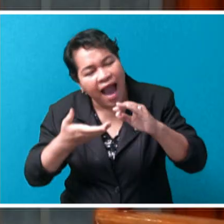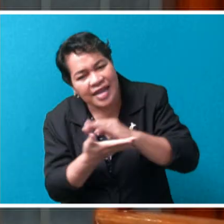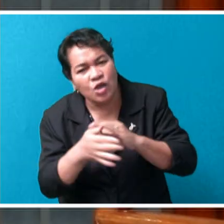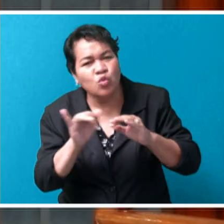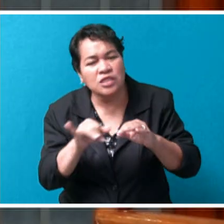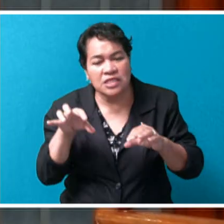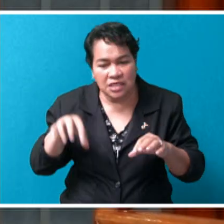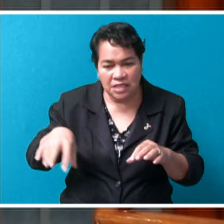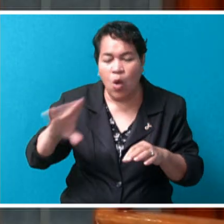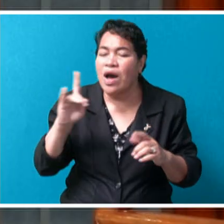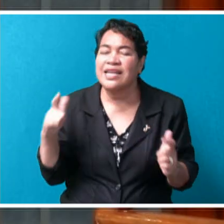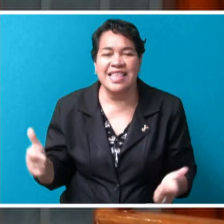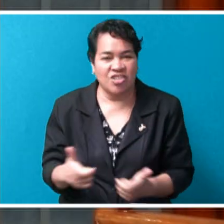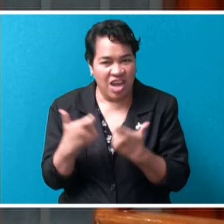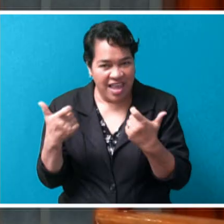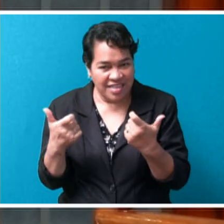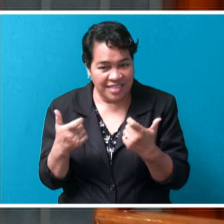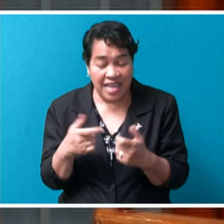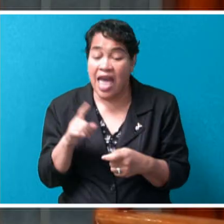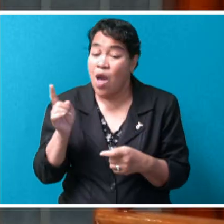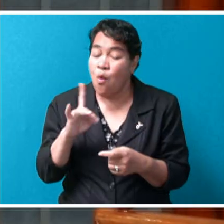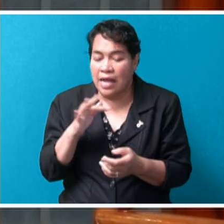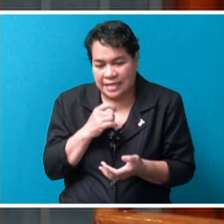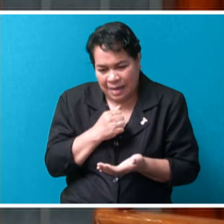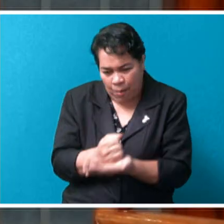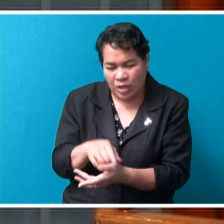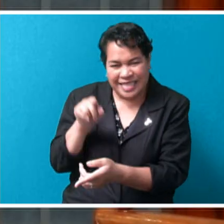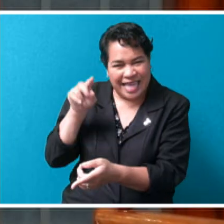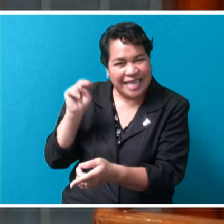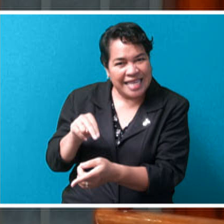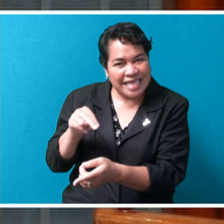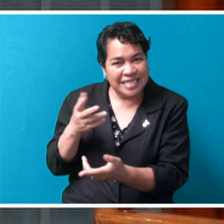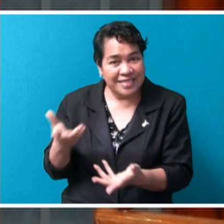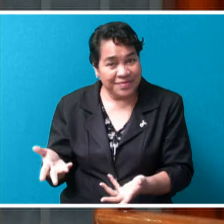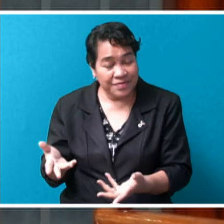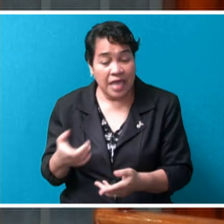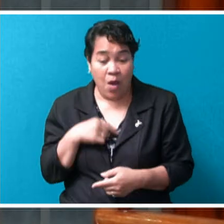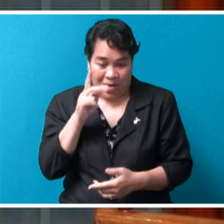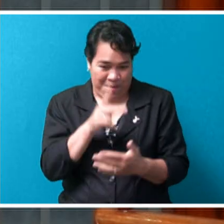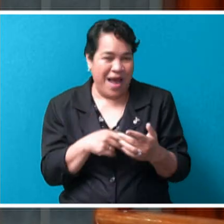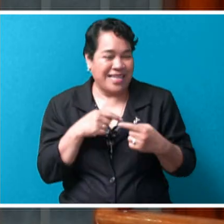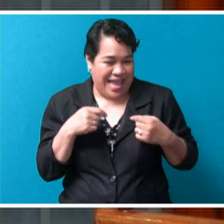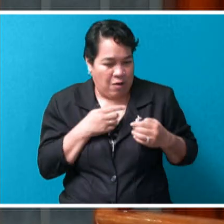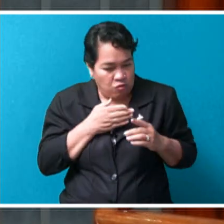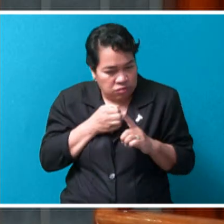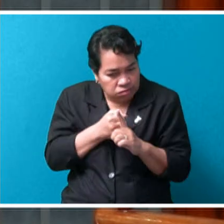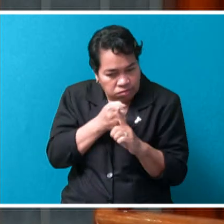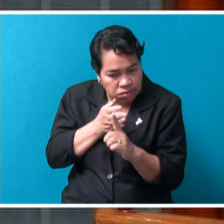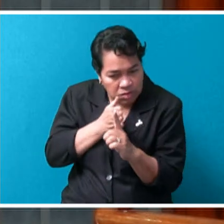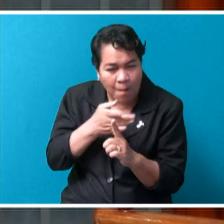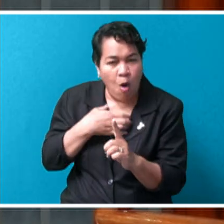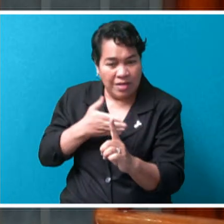what challenges they face, and what support is required. This is a part of our move towards a more data-driven